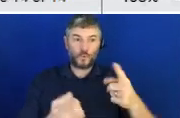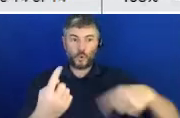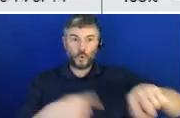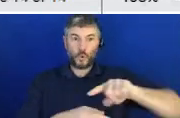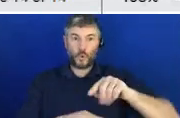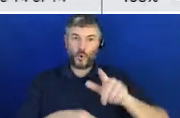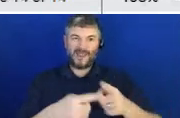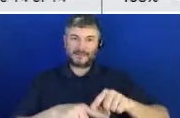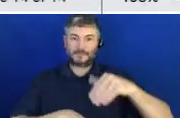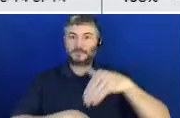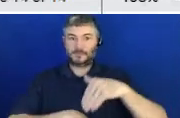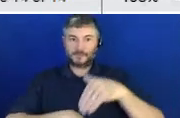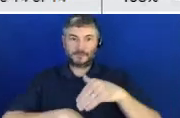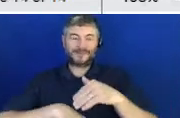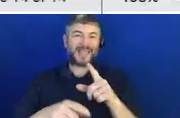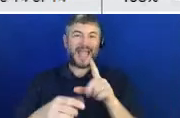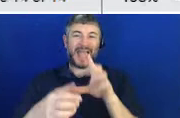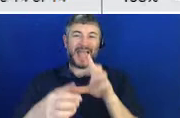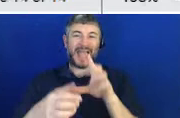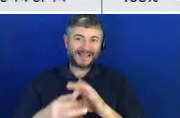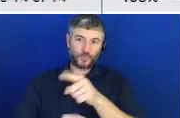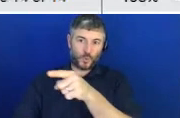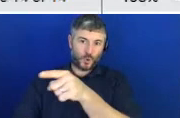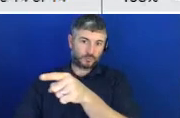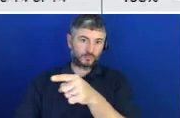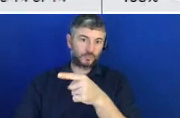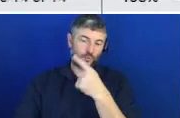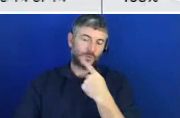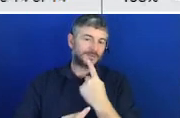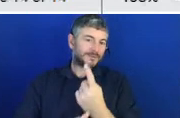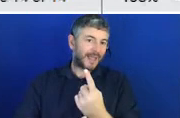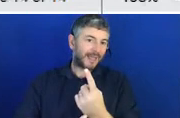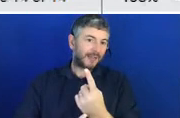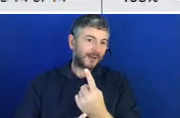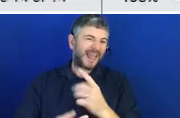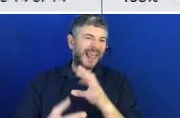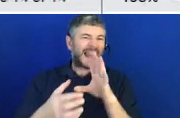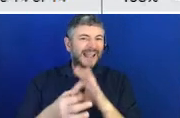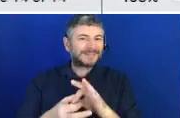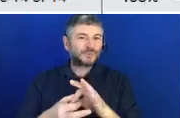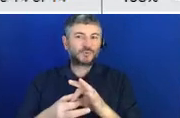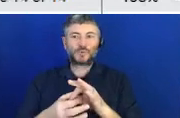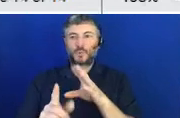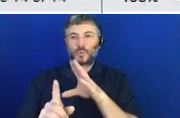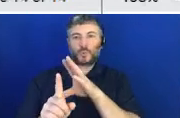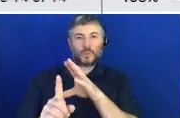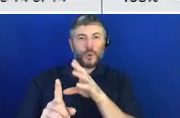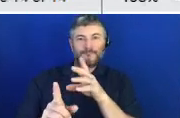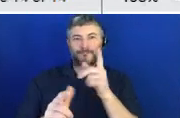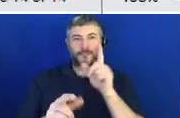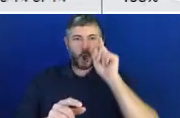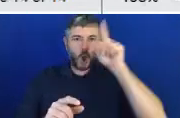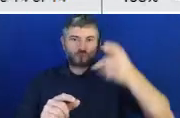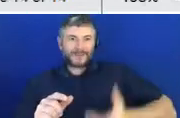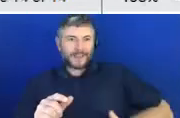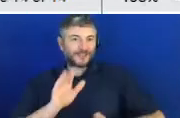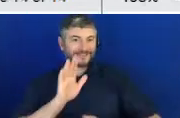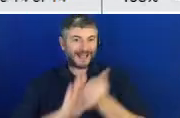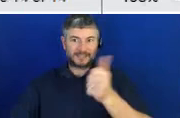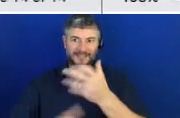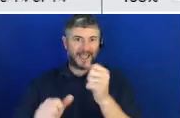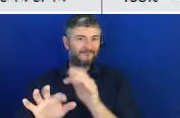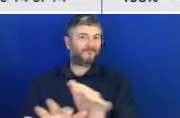also with what Amanda was saying just regarding sort of that specialist thinker and entrepreneurial skills. So it was just